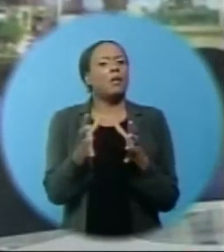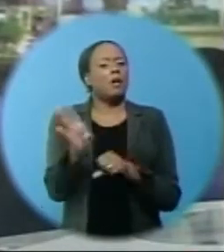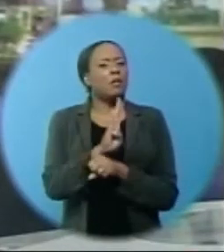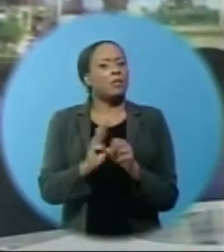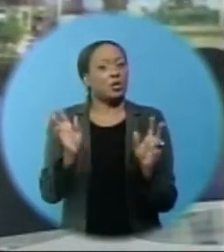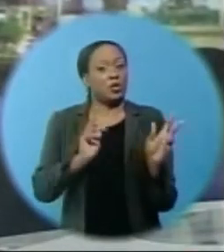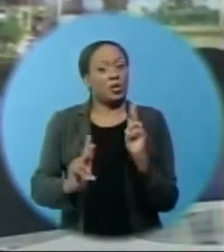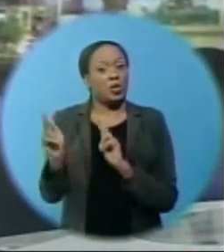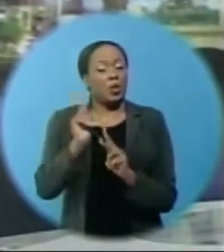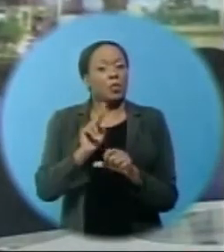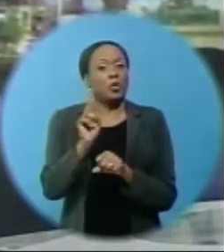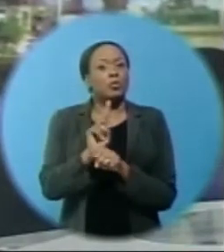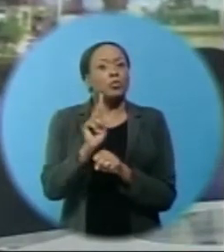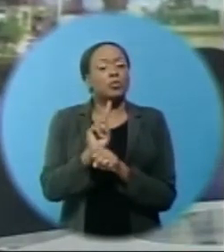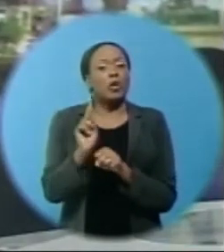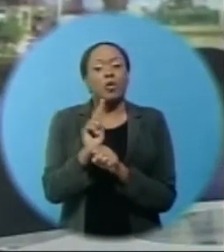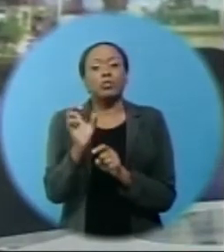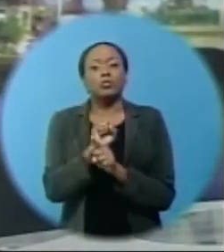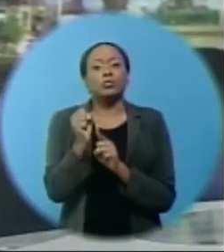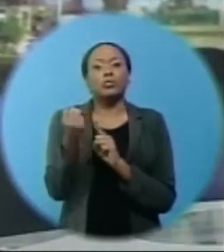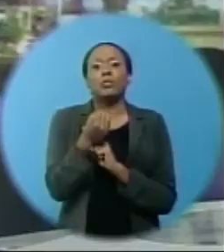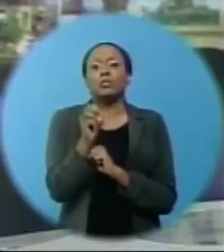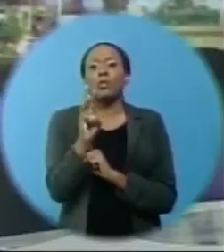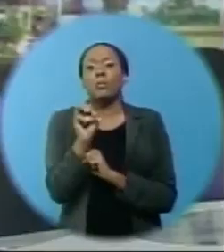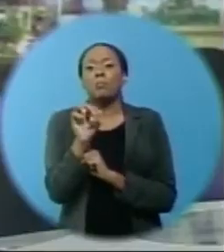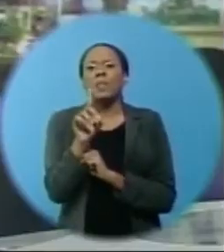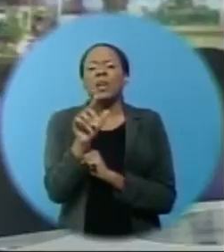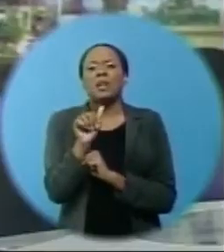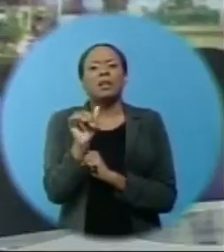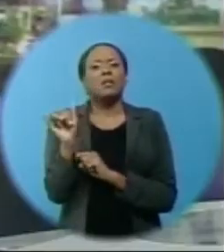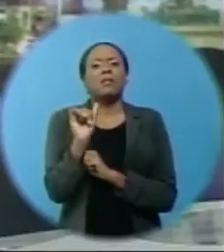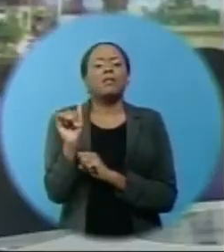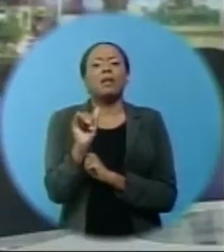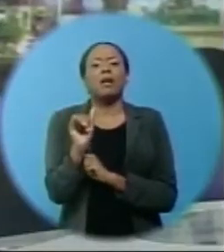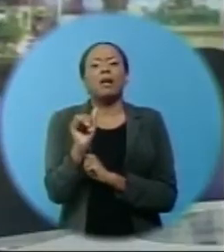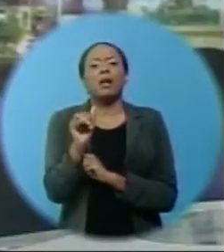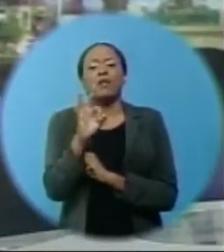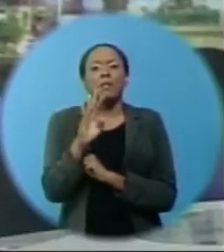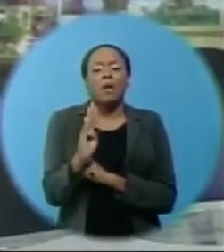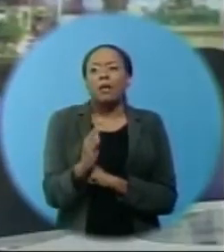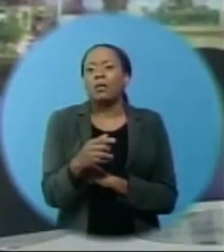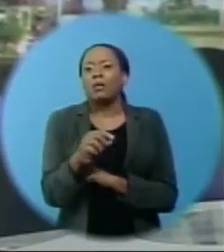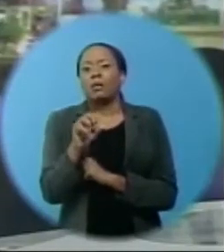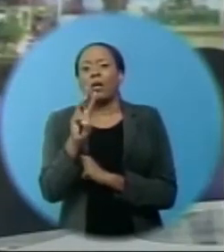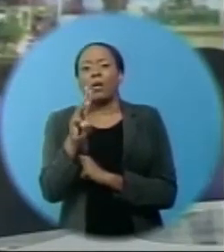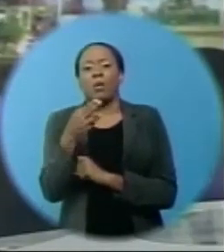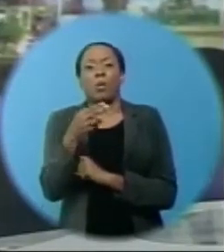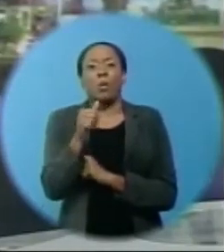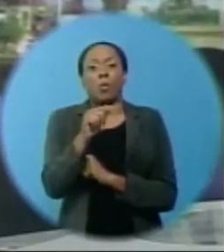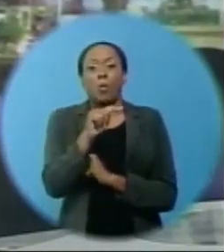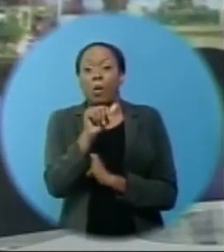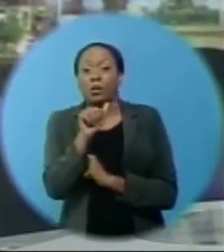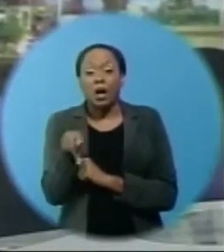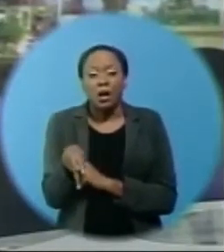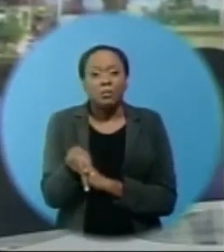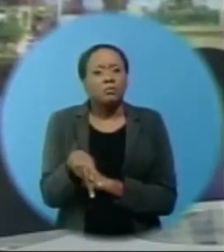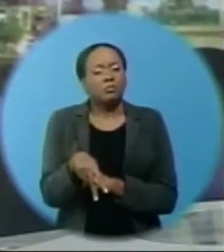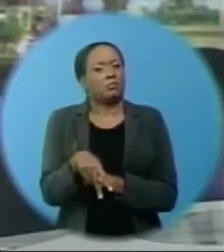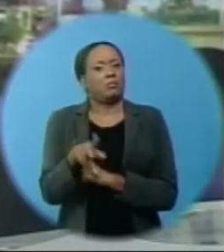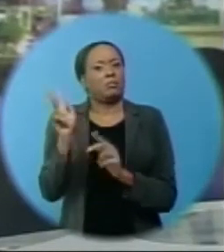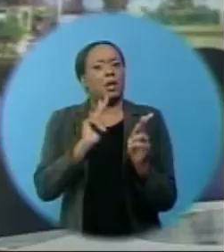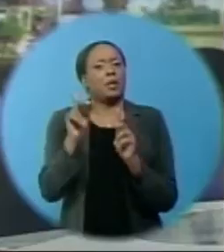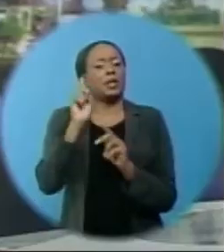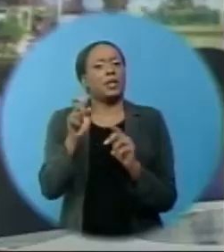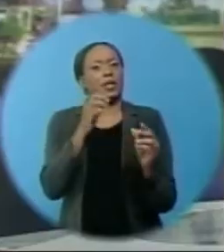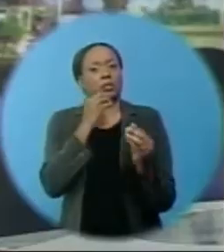the Barbadian population using social media, civil society organizations are being encouraged to use those platforms